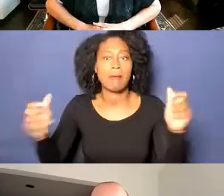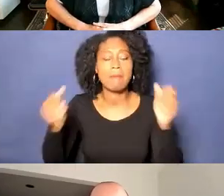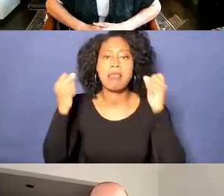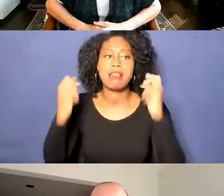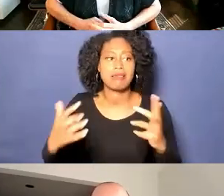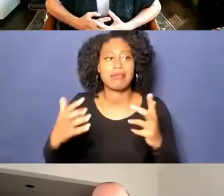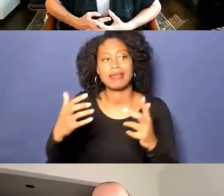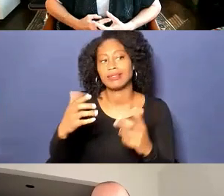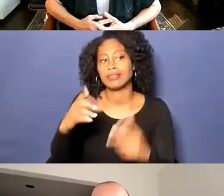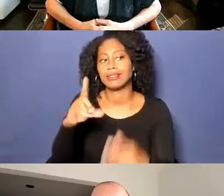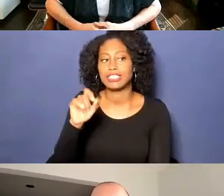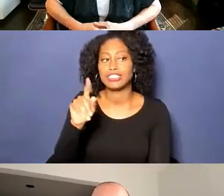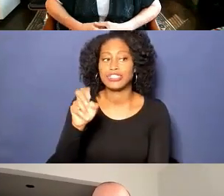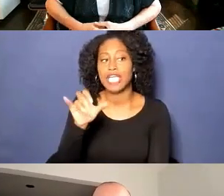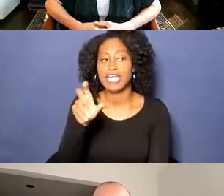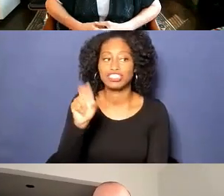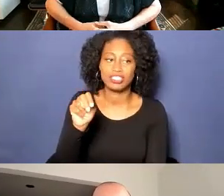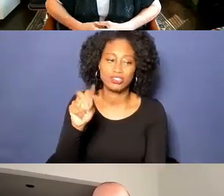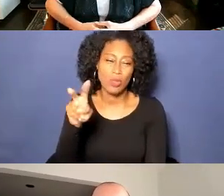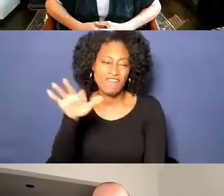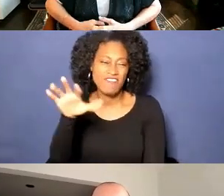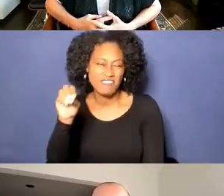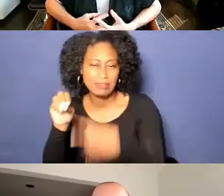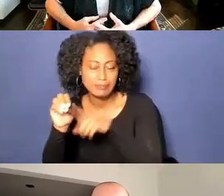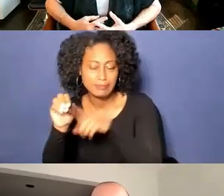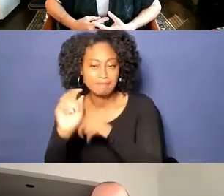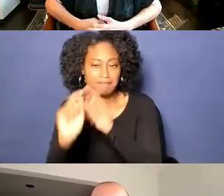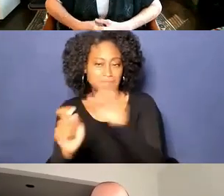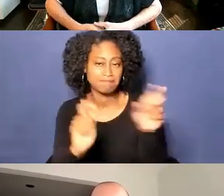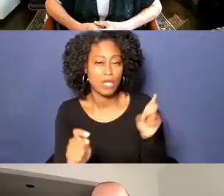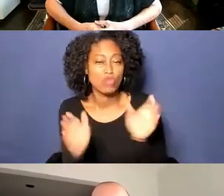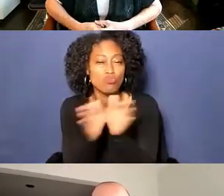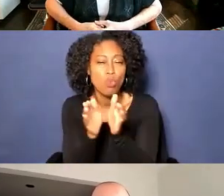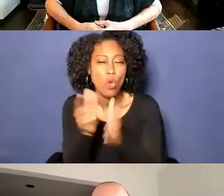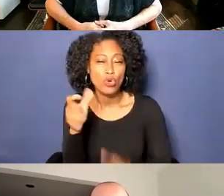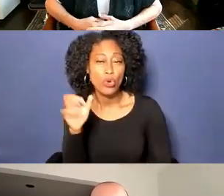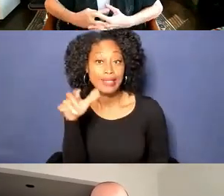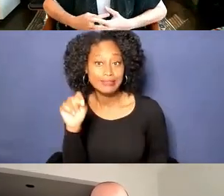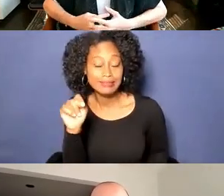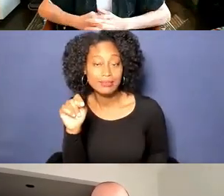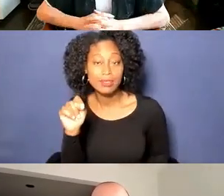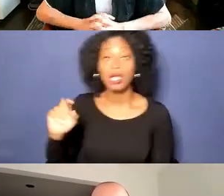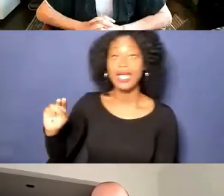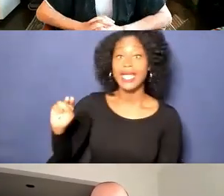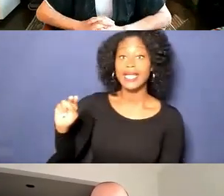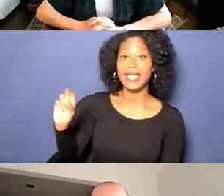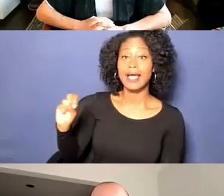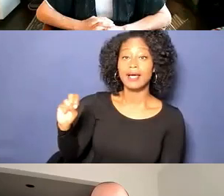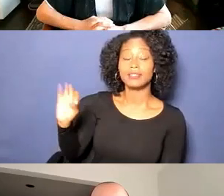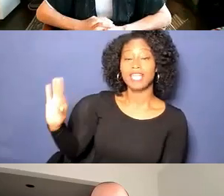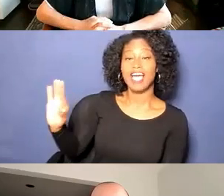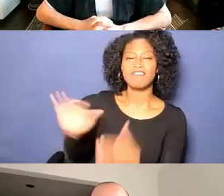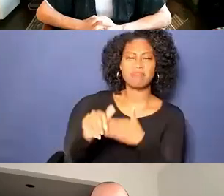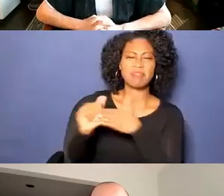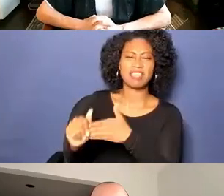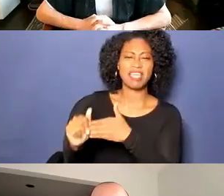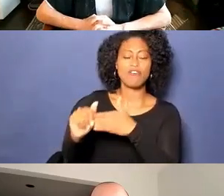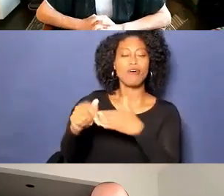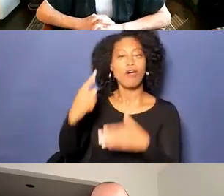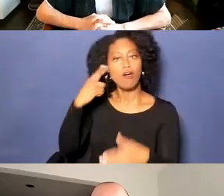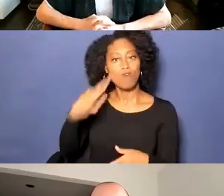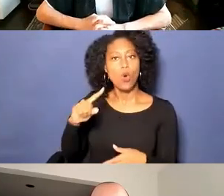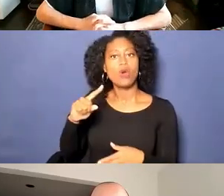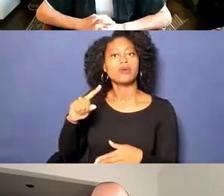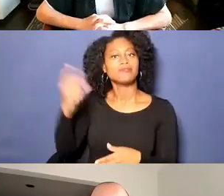As I said in the introduction, NSF takes the lead in funding this very